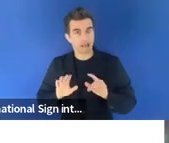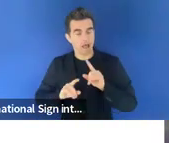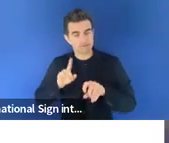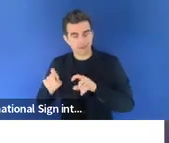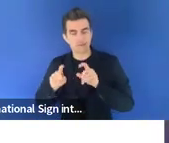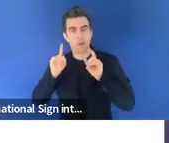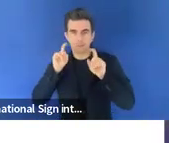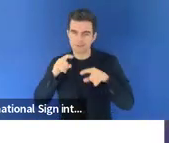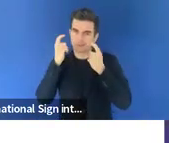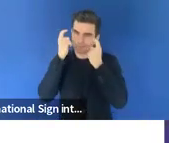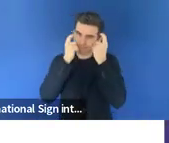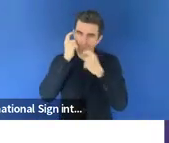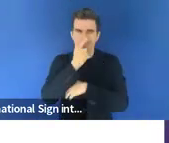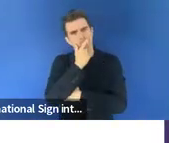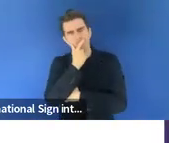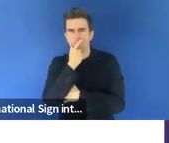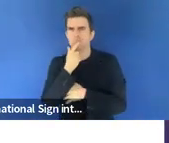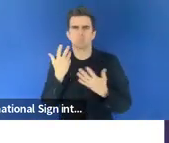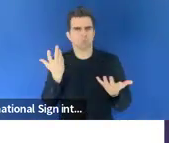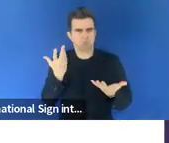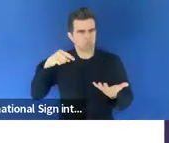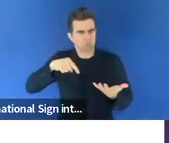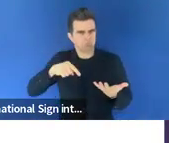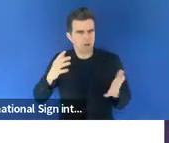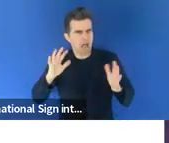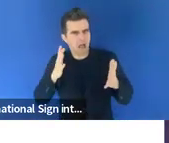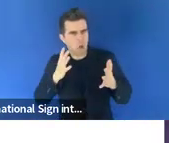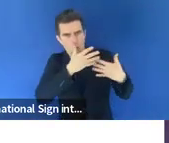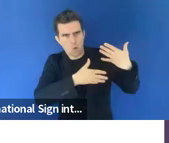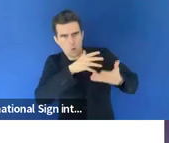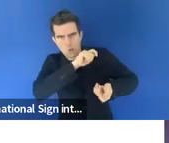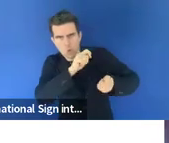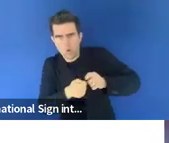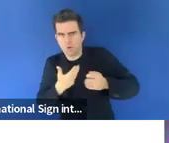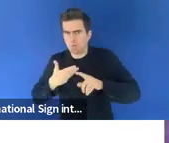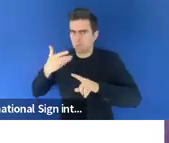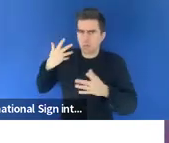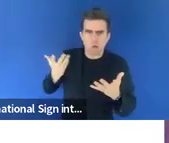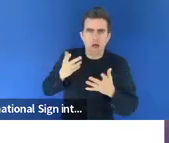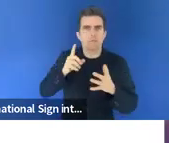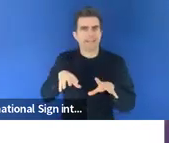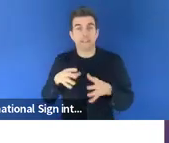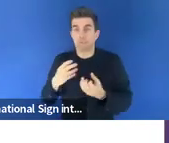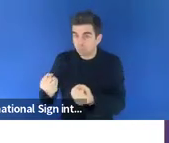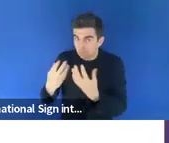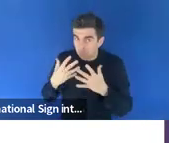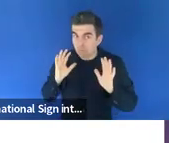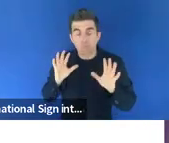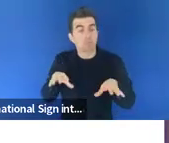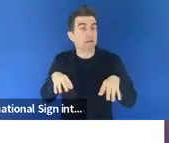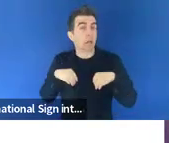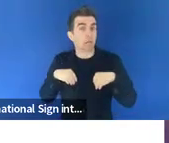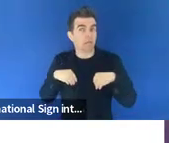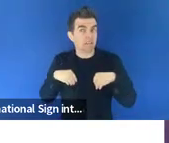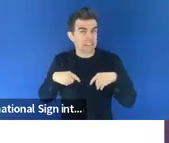stakeholders supporting you, investing in you, putting resources behind you. And if you stand on your, oh, but it should be, they should think